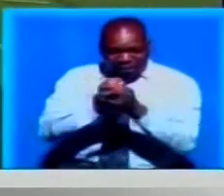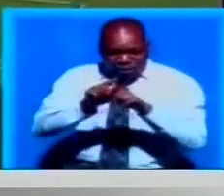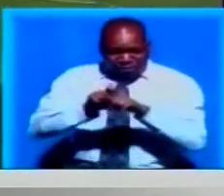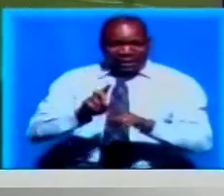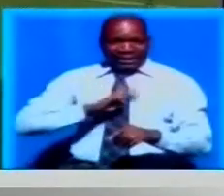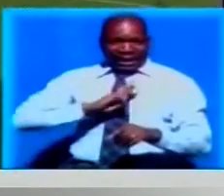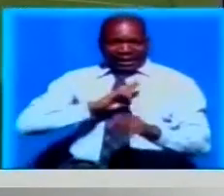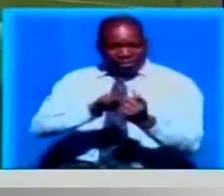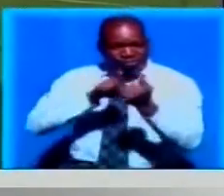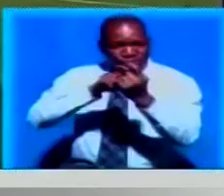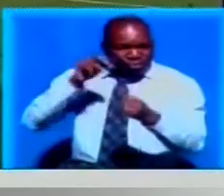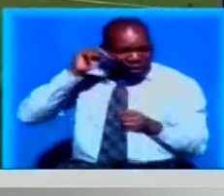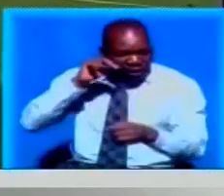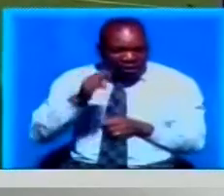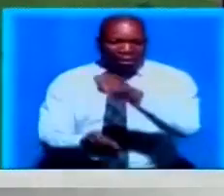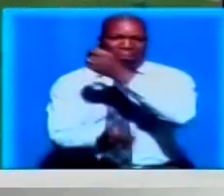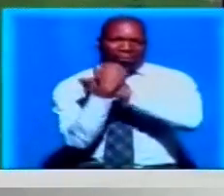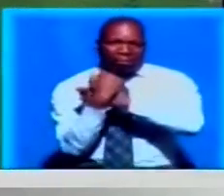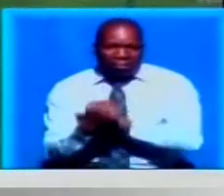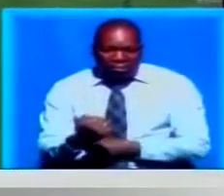Nigeria and lost 2-1.